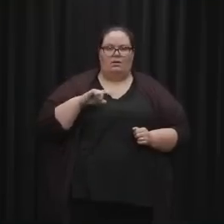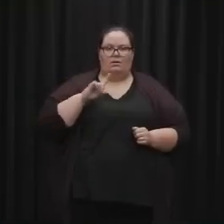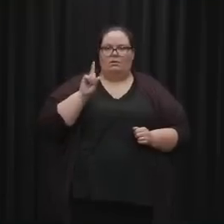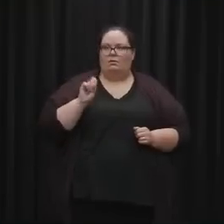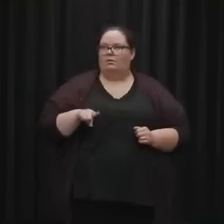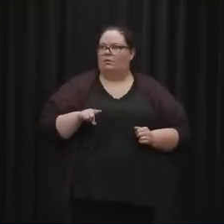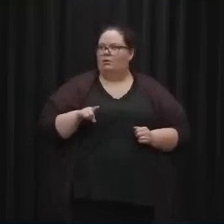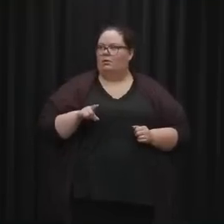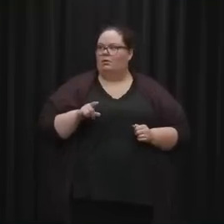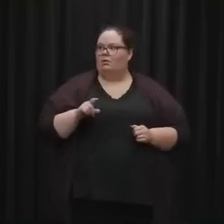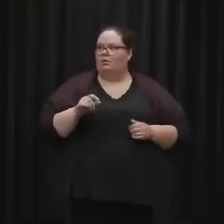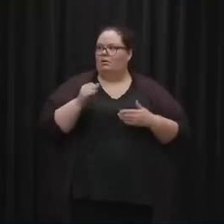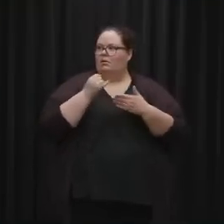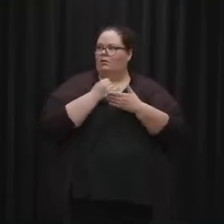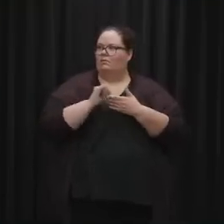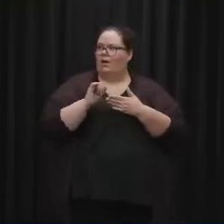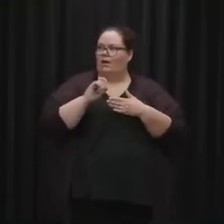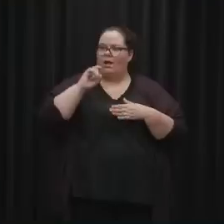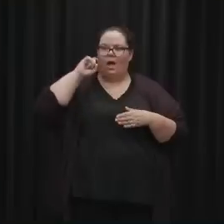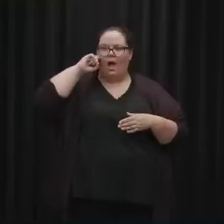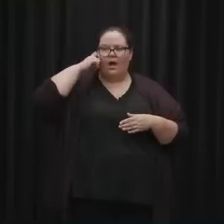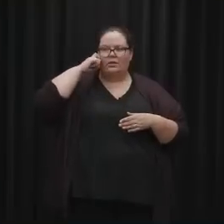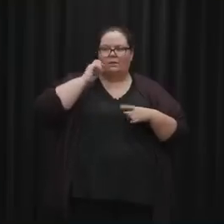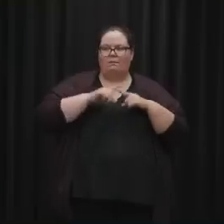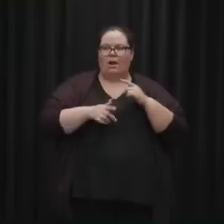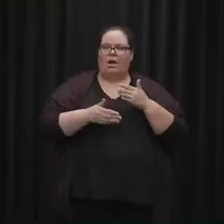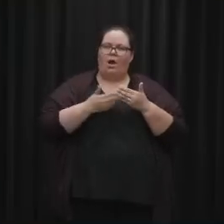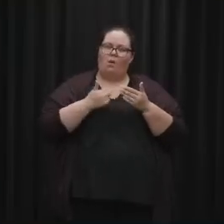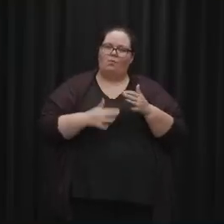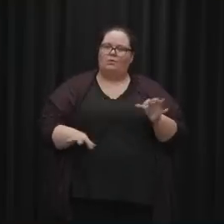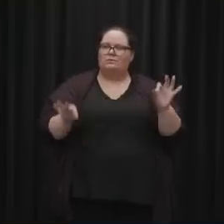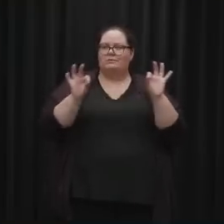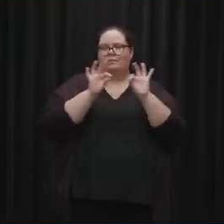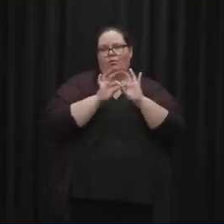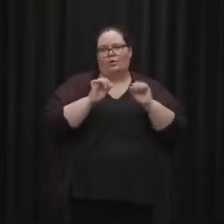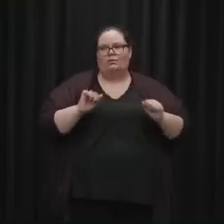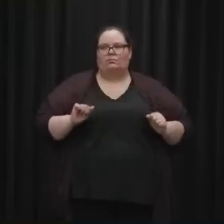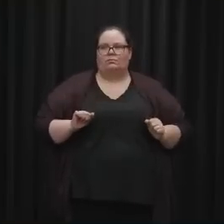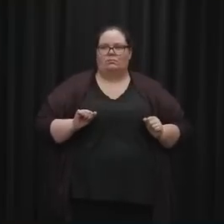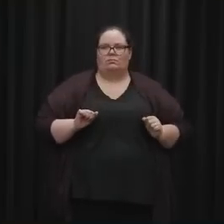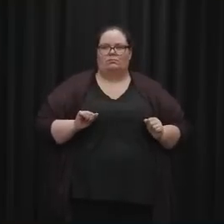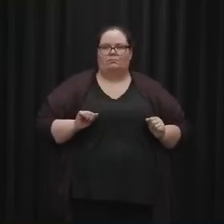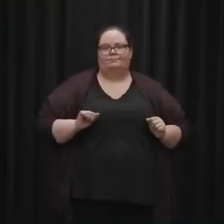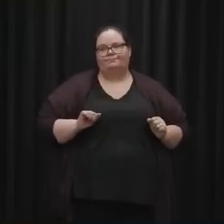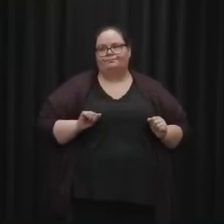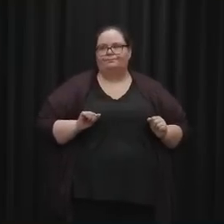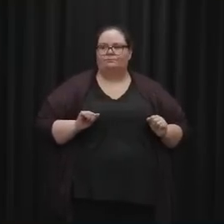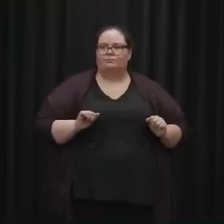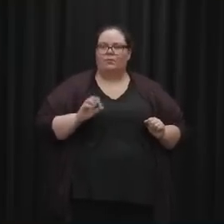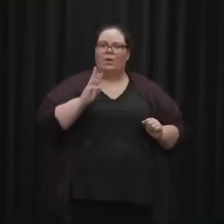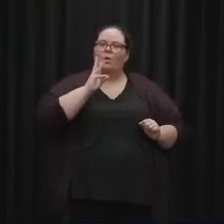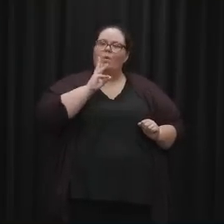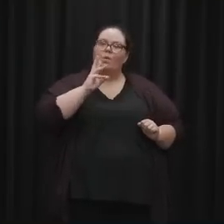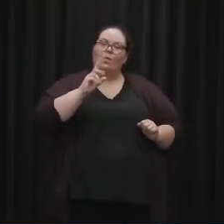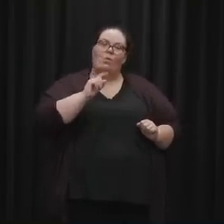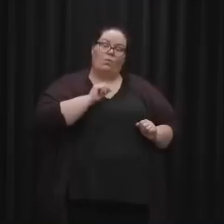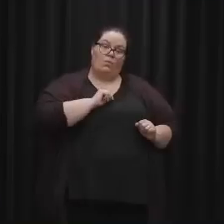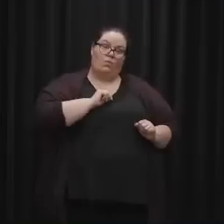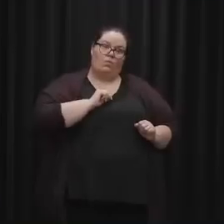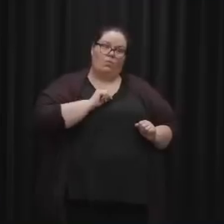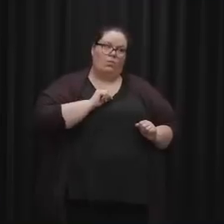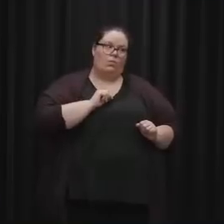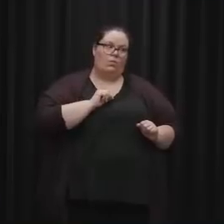about rotten, contaminated onions, but this is almost as important. Walmart Canada